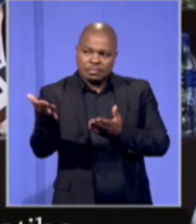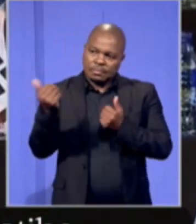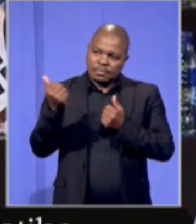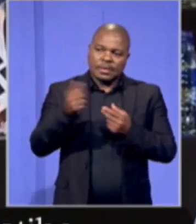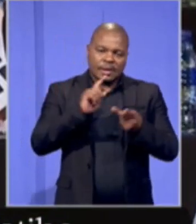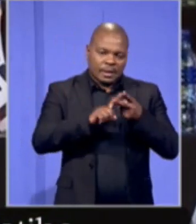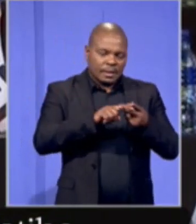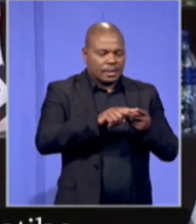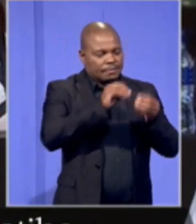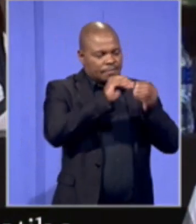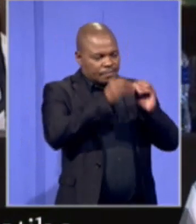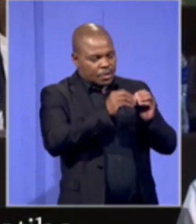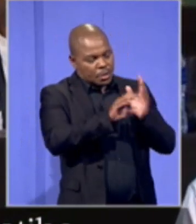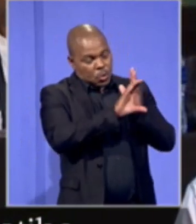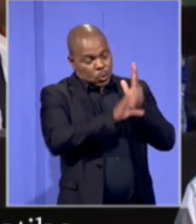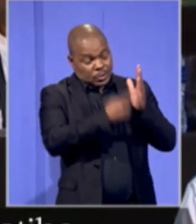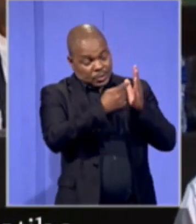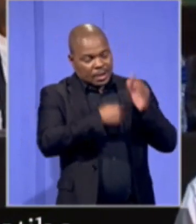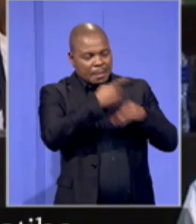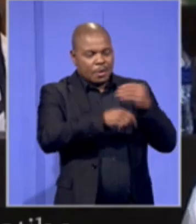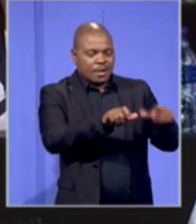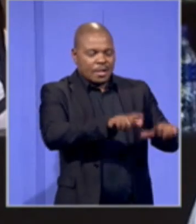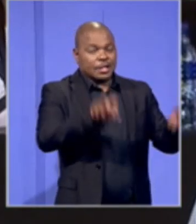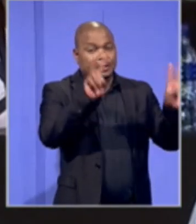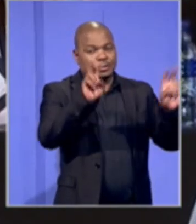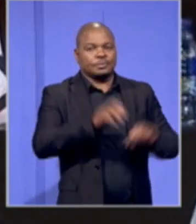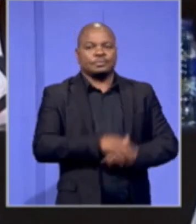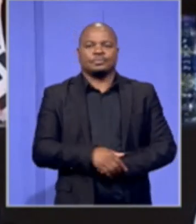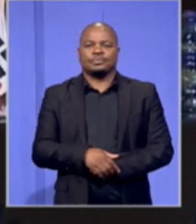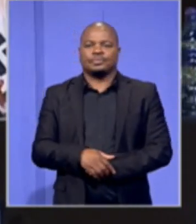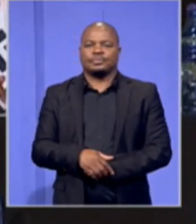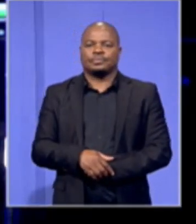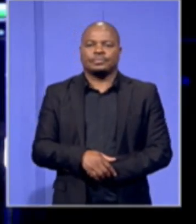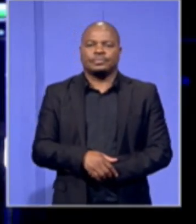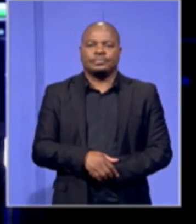molao wa motheo tabeng ena ya kabo ya mobu.